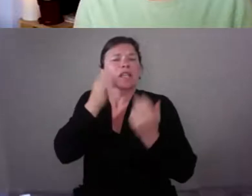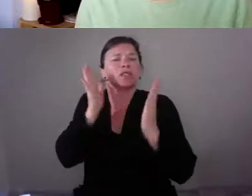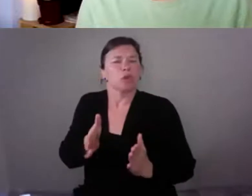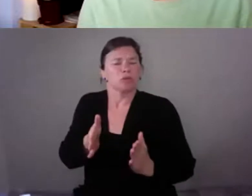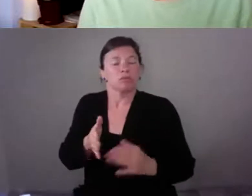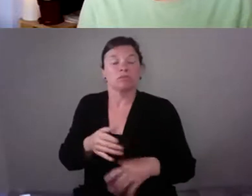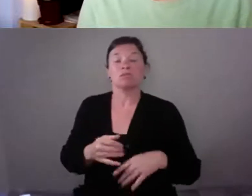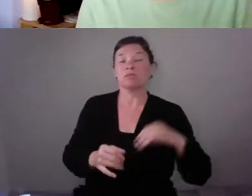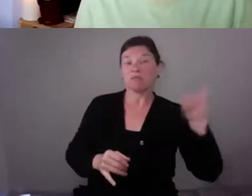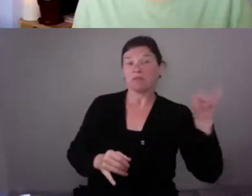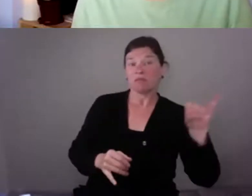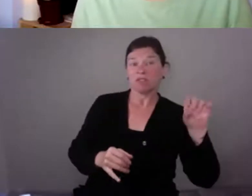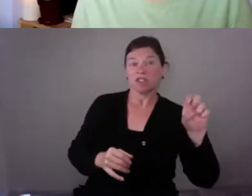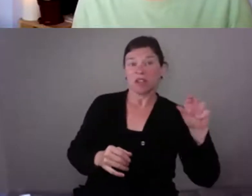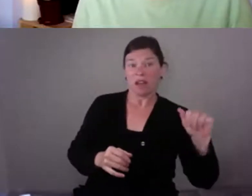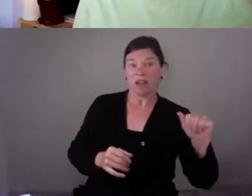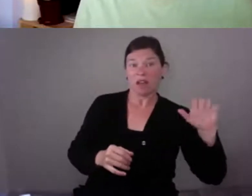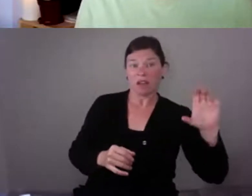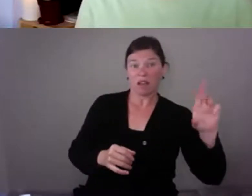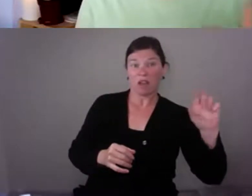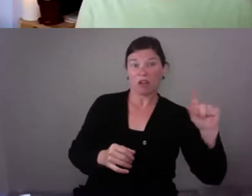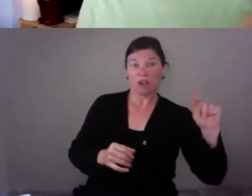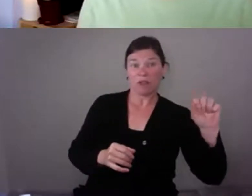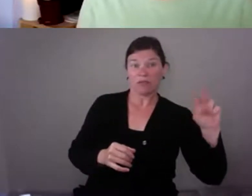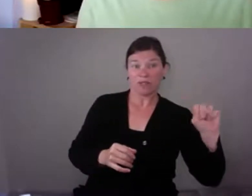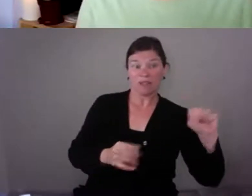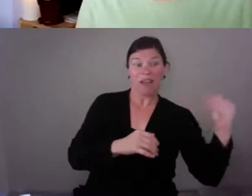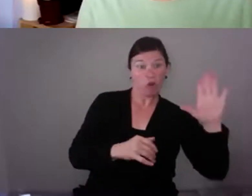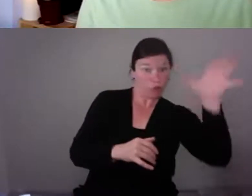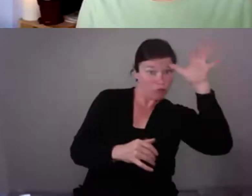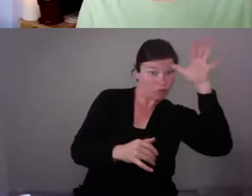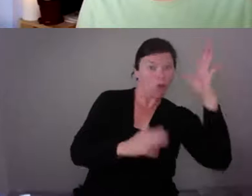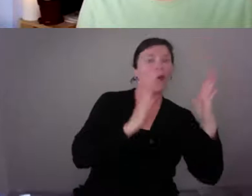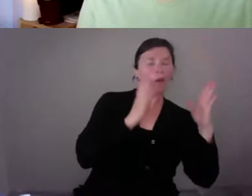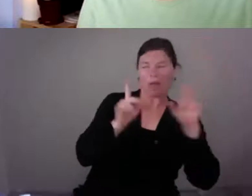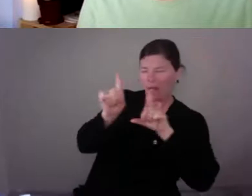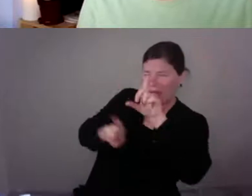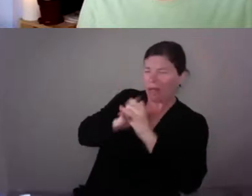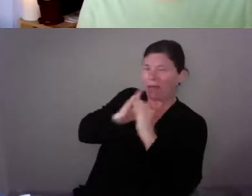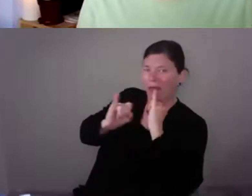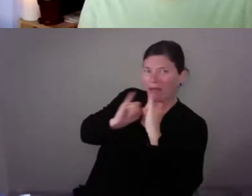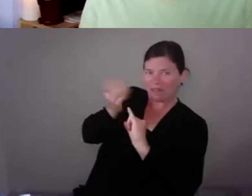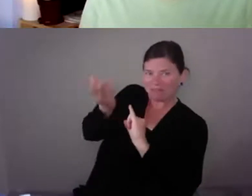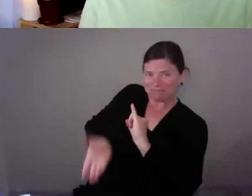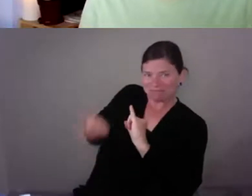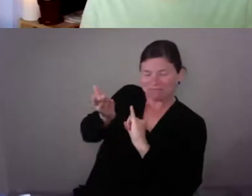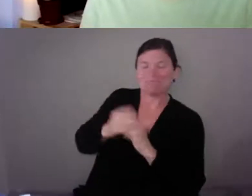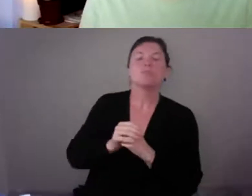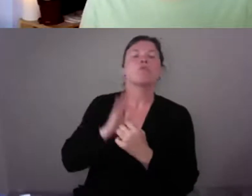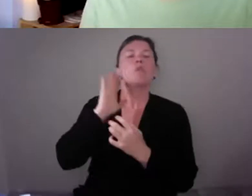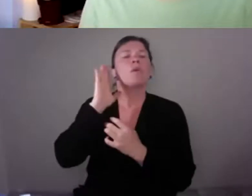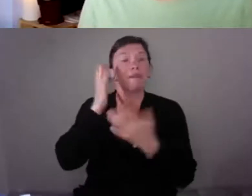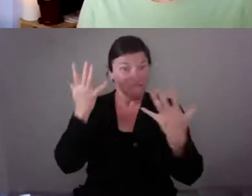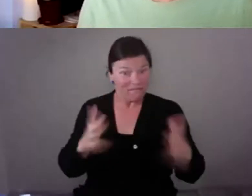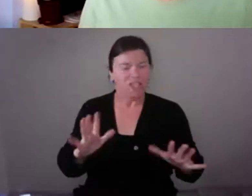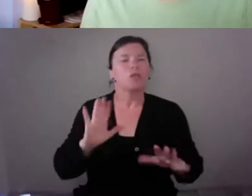by Jenna Crafton and her father. And then we're going to have, there'll be some Q&A, question